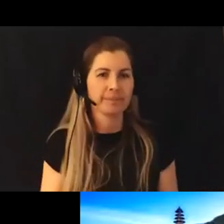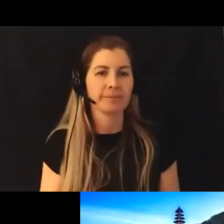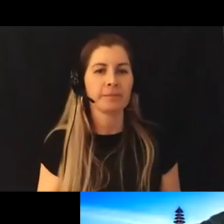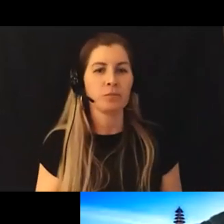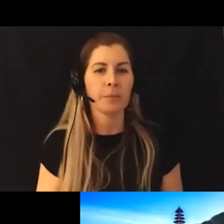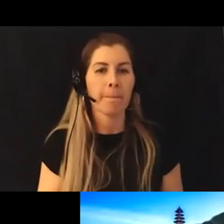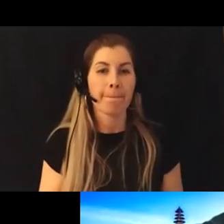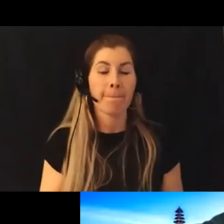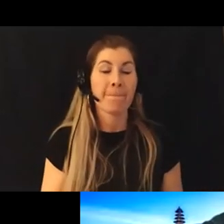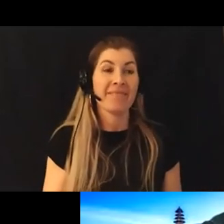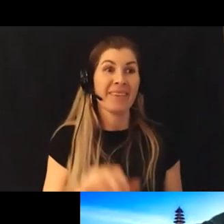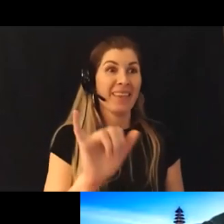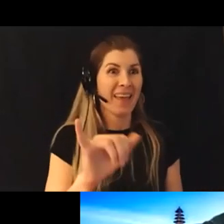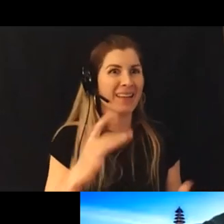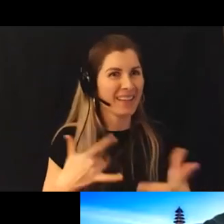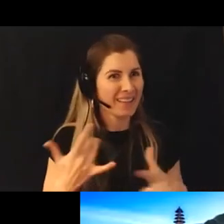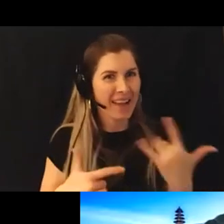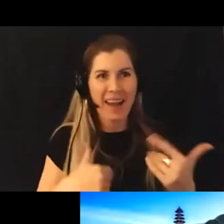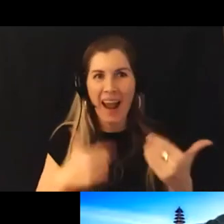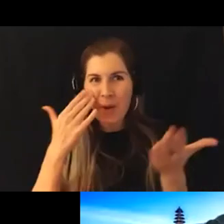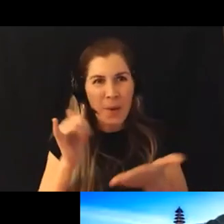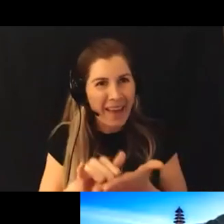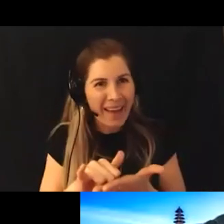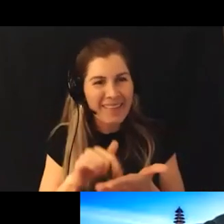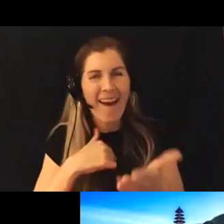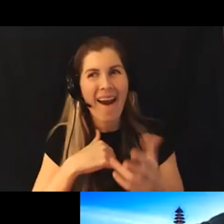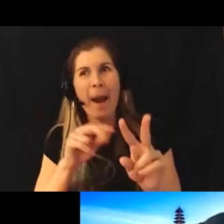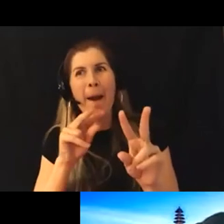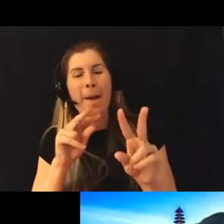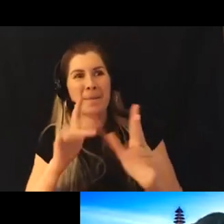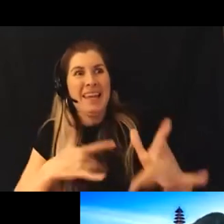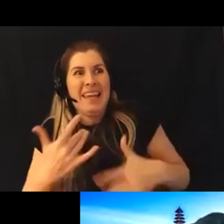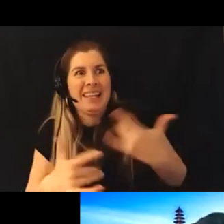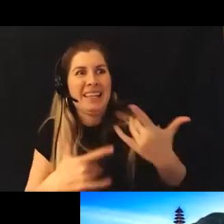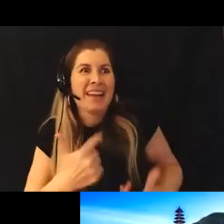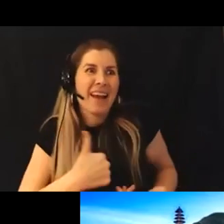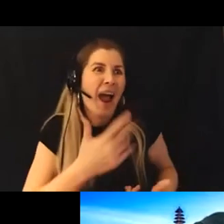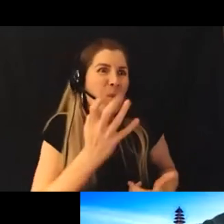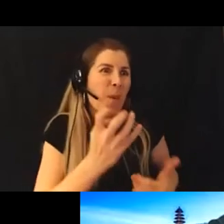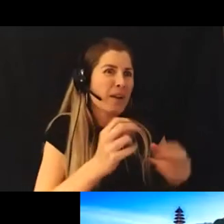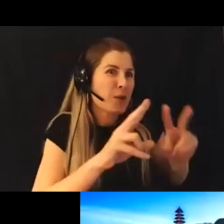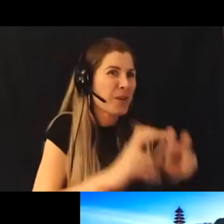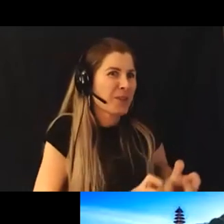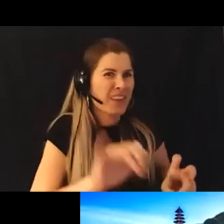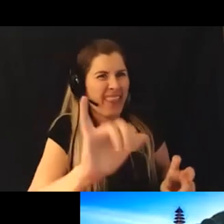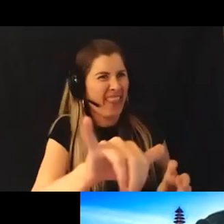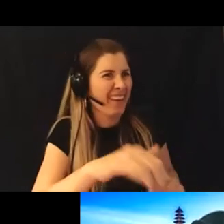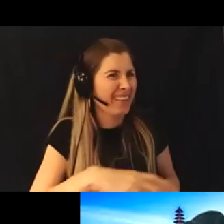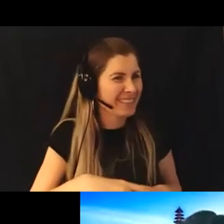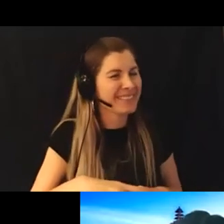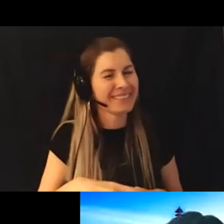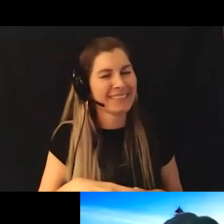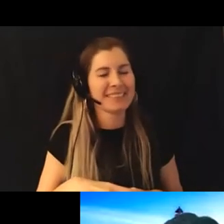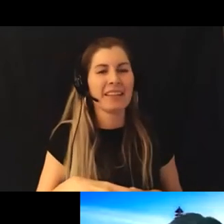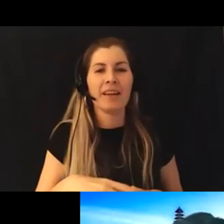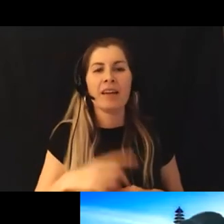That is exciting news. I did not know that. I'm looking forward to getting off of this and doing my Googles because I think that's important. I saw